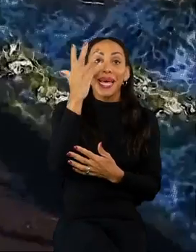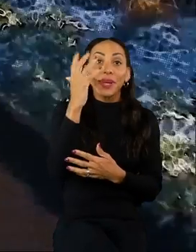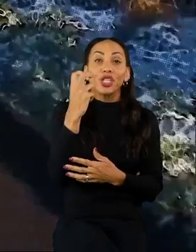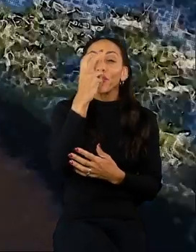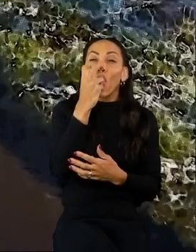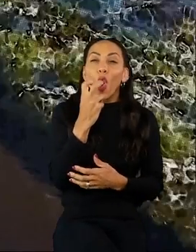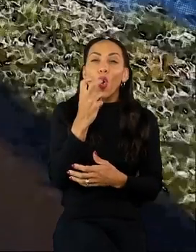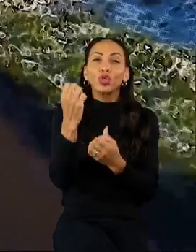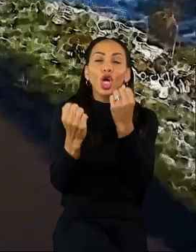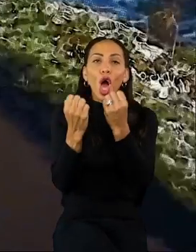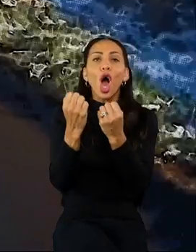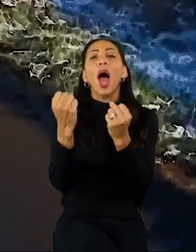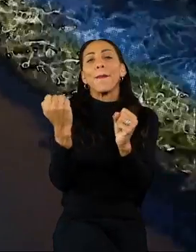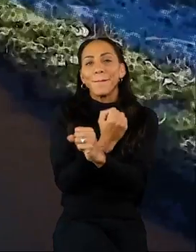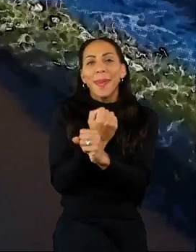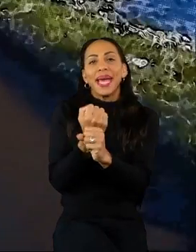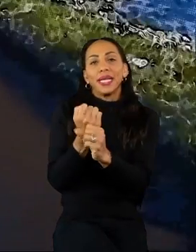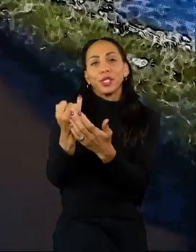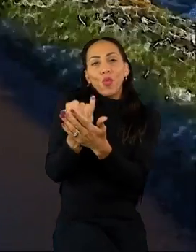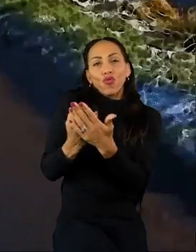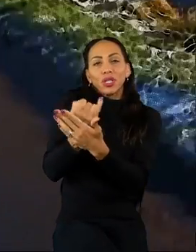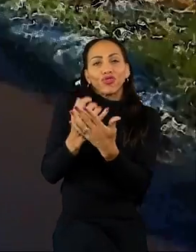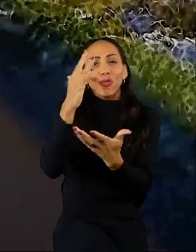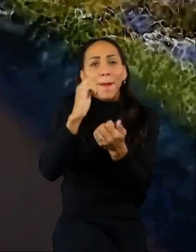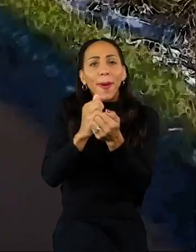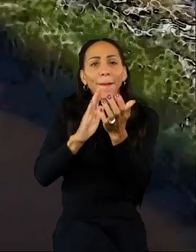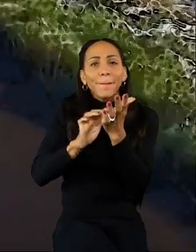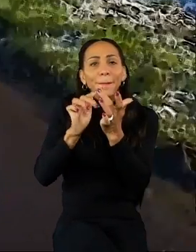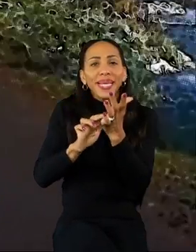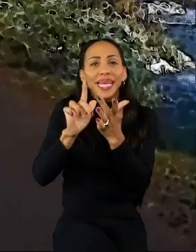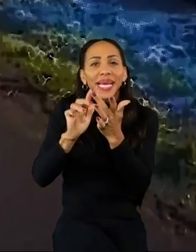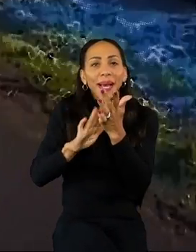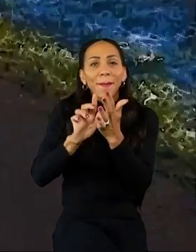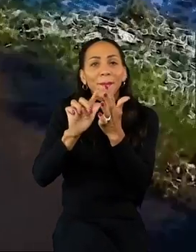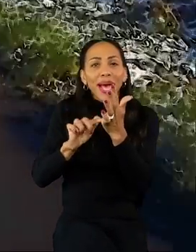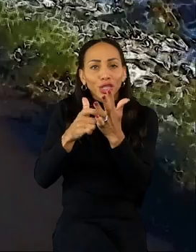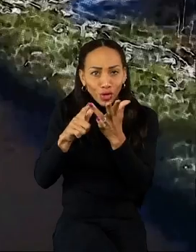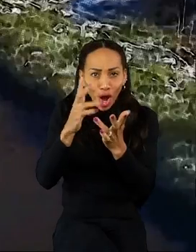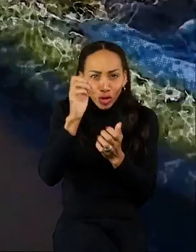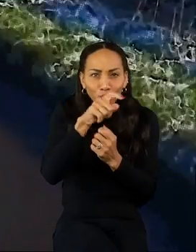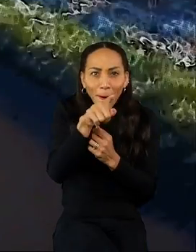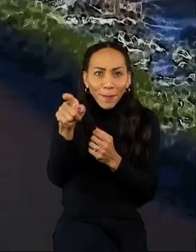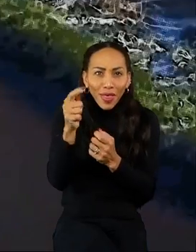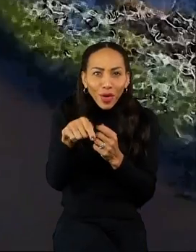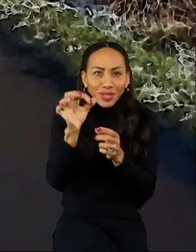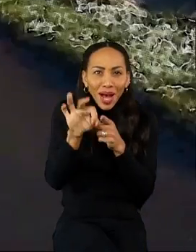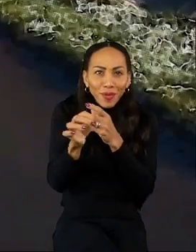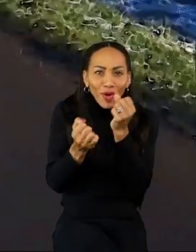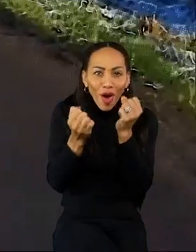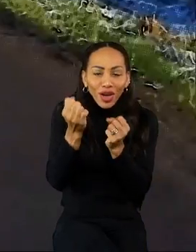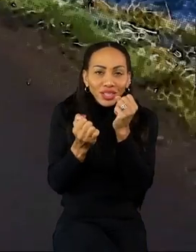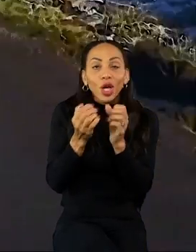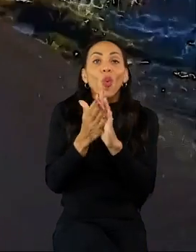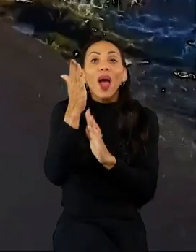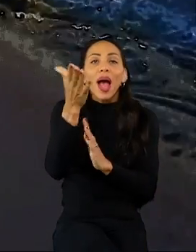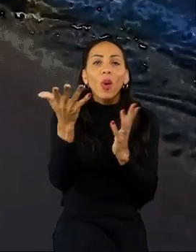this image of this car. I made it rusty. The rusty old Mini Metro, for those of you who remember that car. And